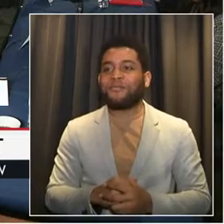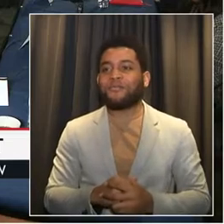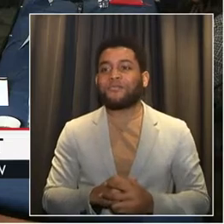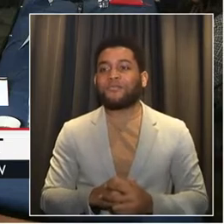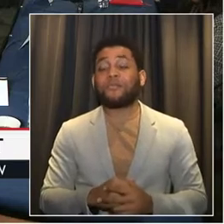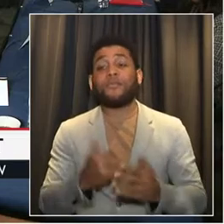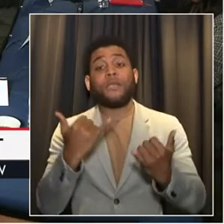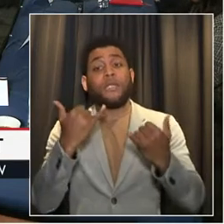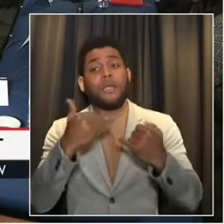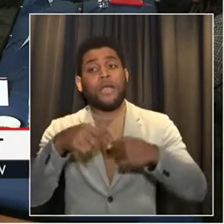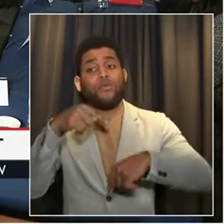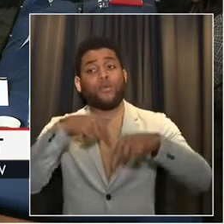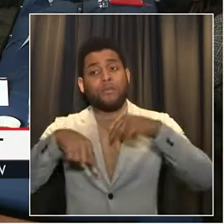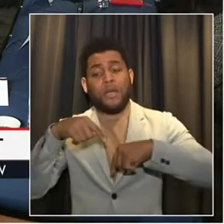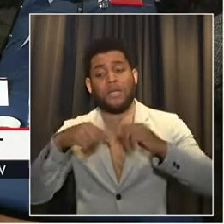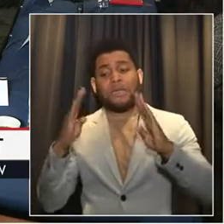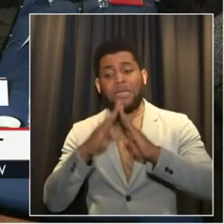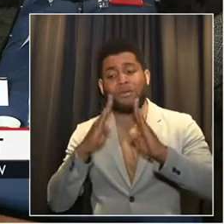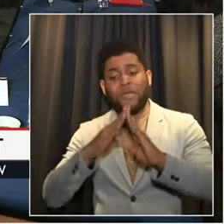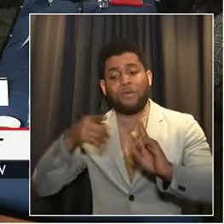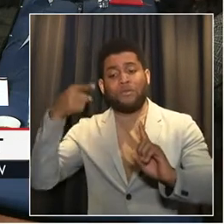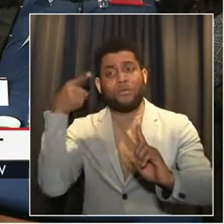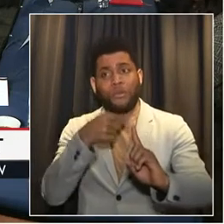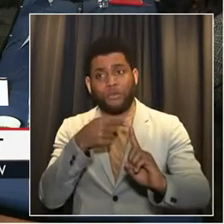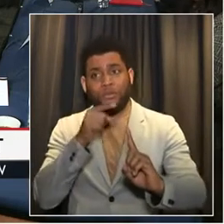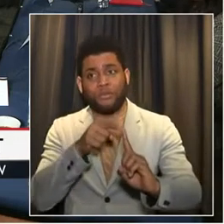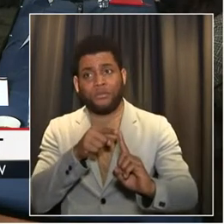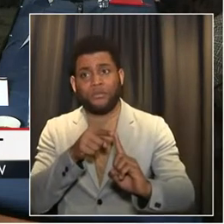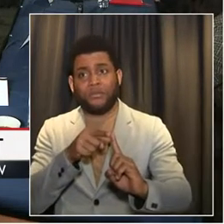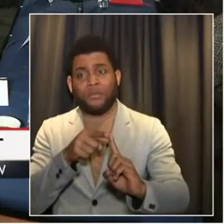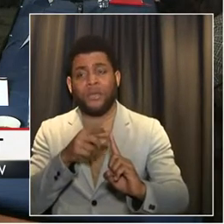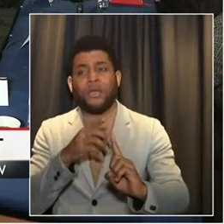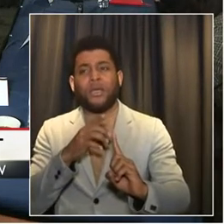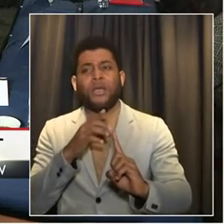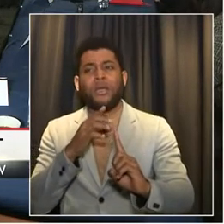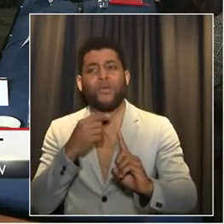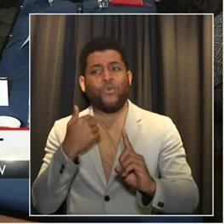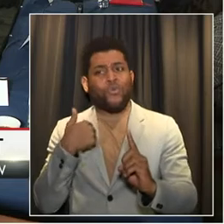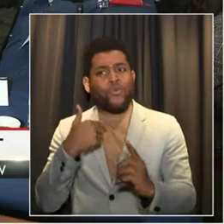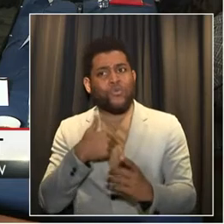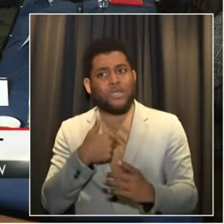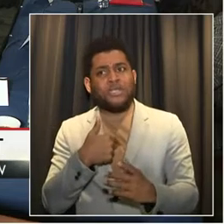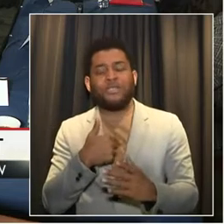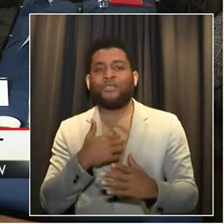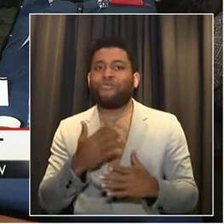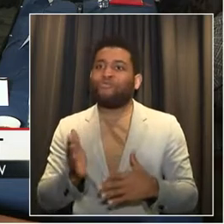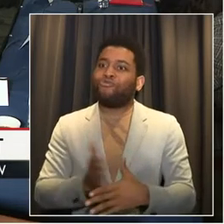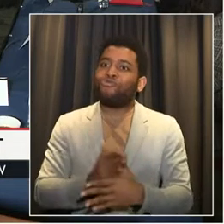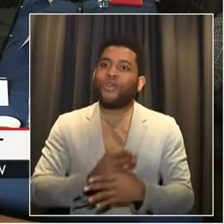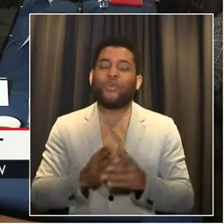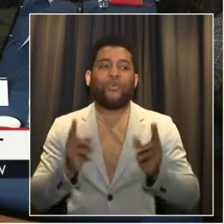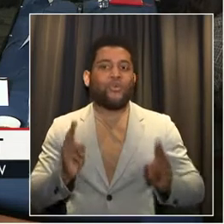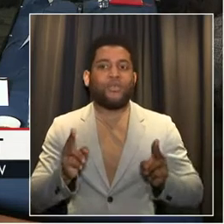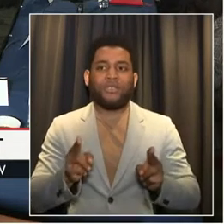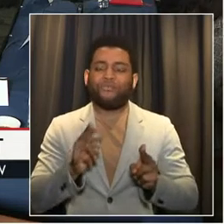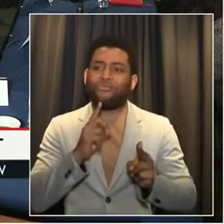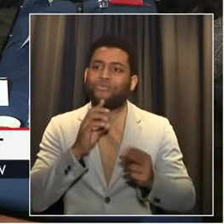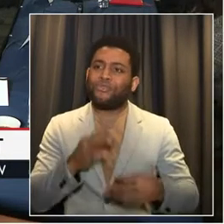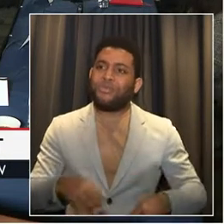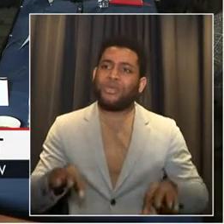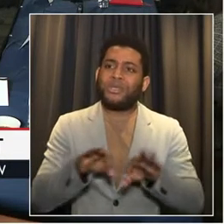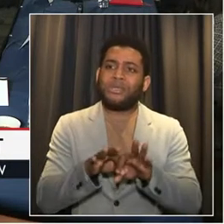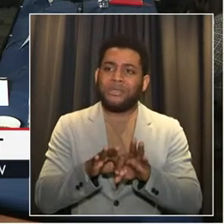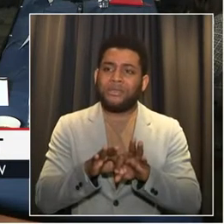planning. I also, we all share the urgency and the importance of making sure we have the